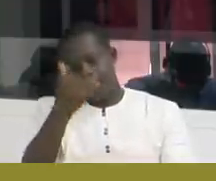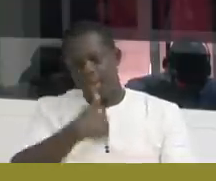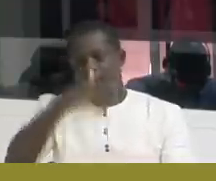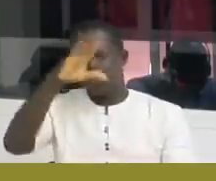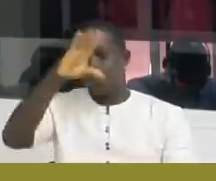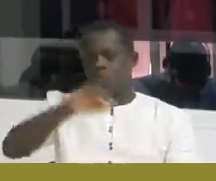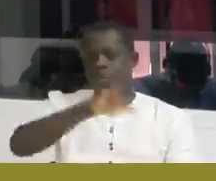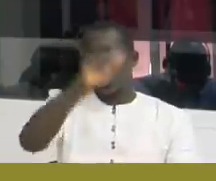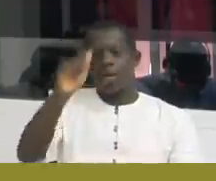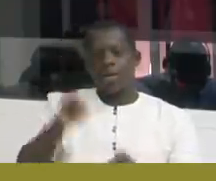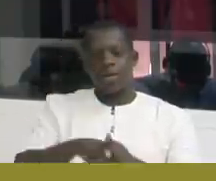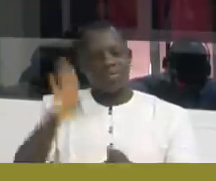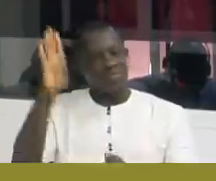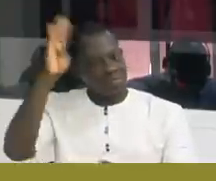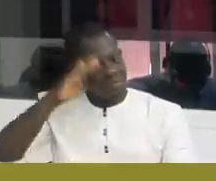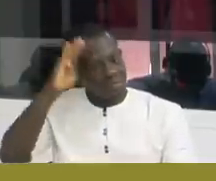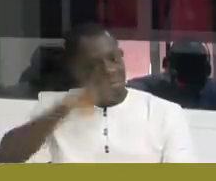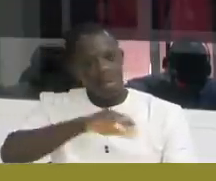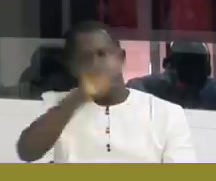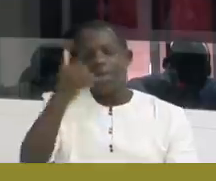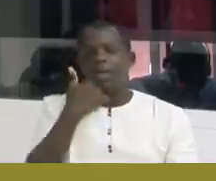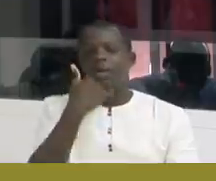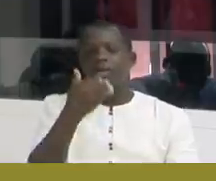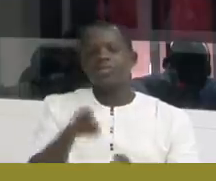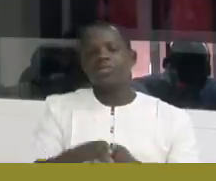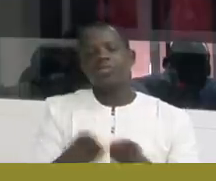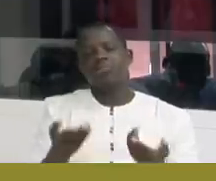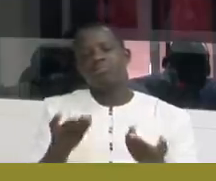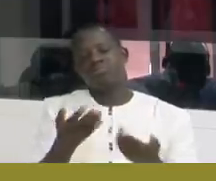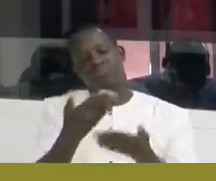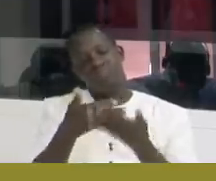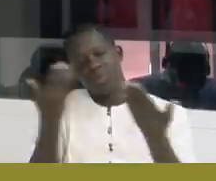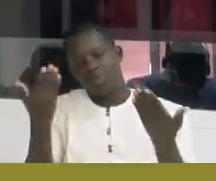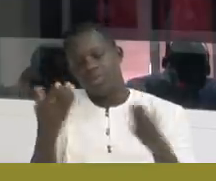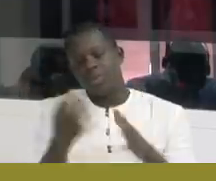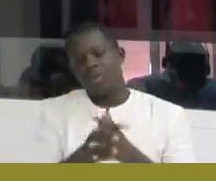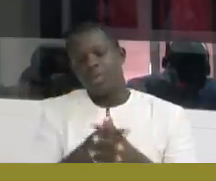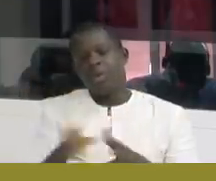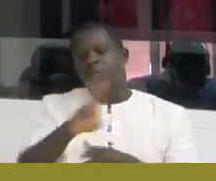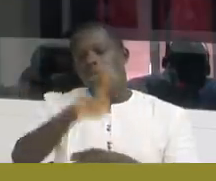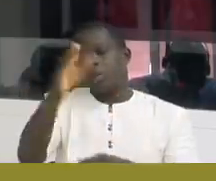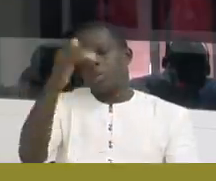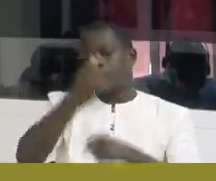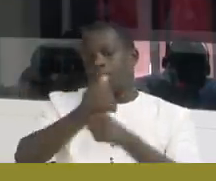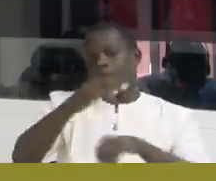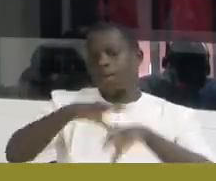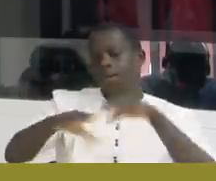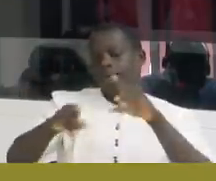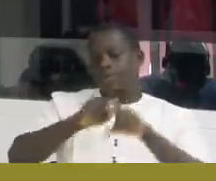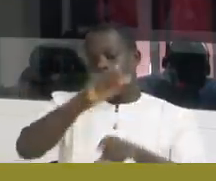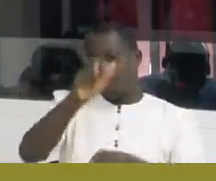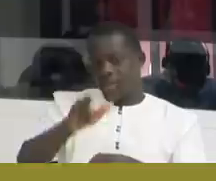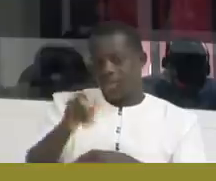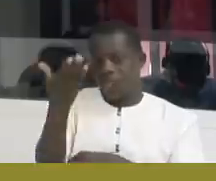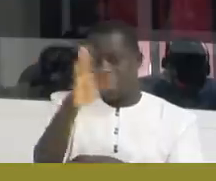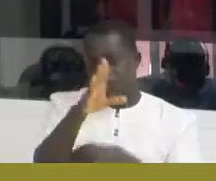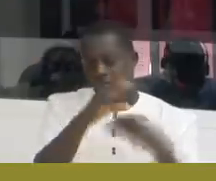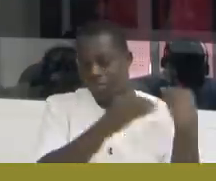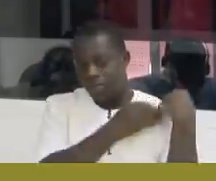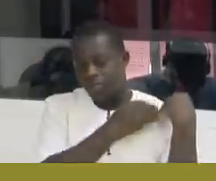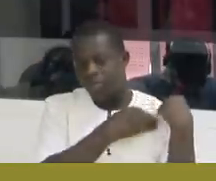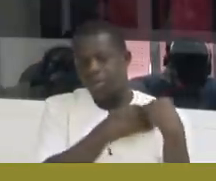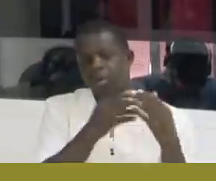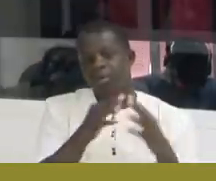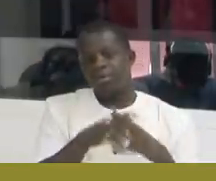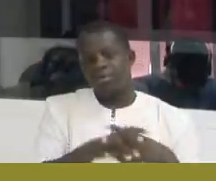and apologize and beg for forgiveness. But that does not absolve one from responsibility, does it? No, it does not. But